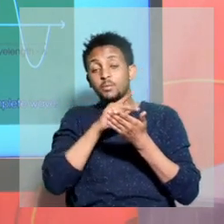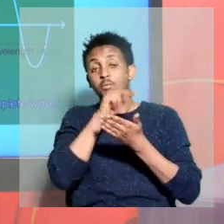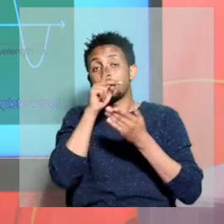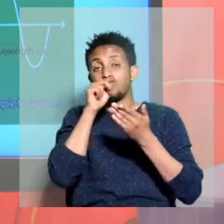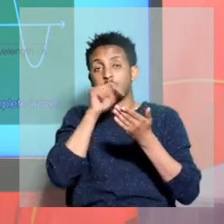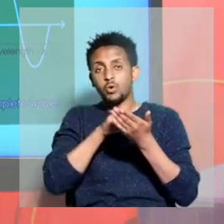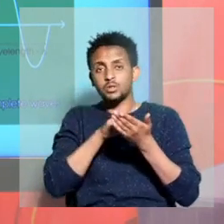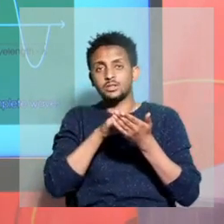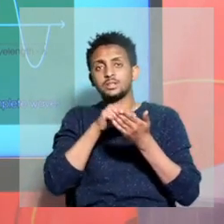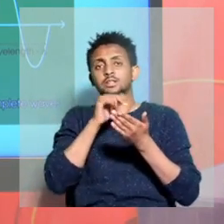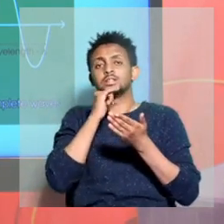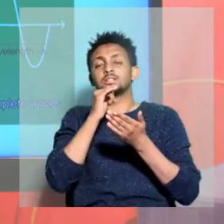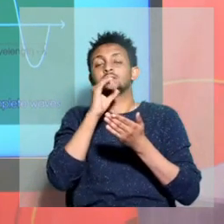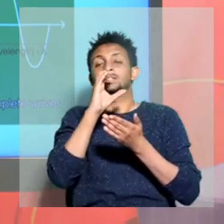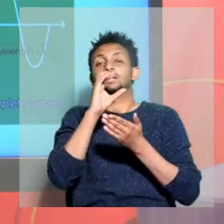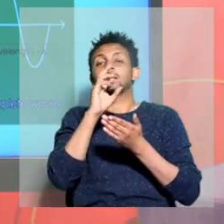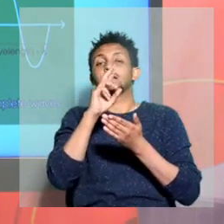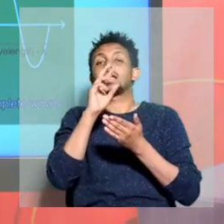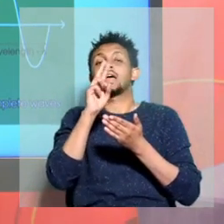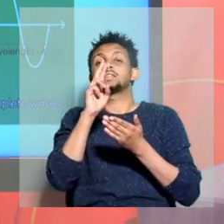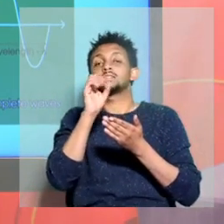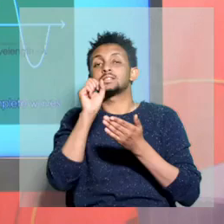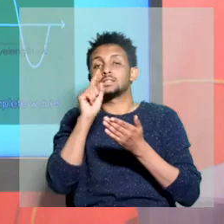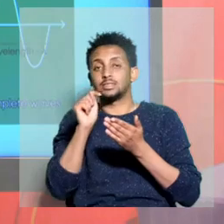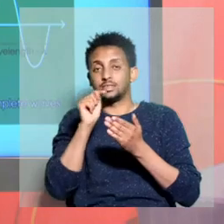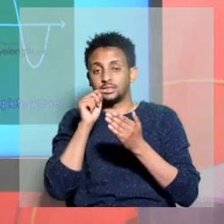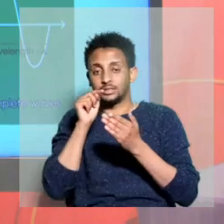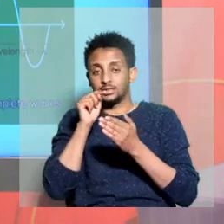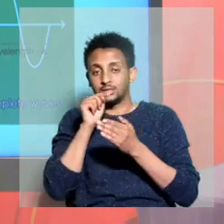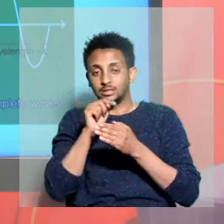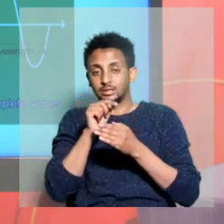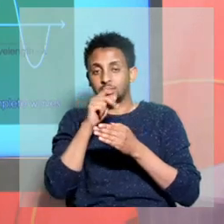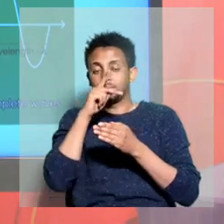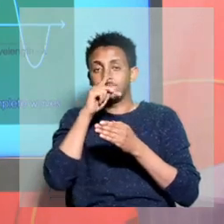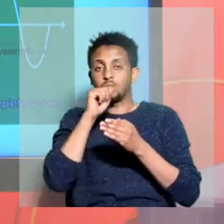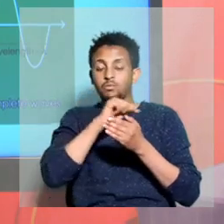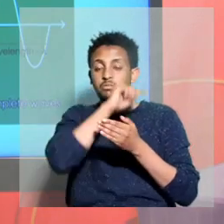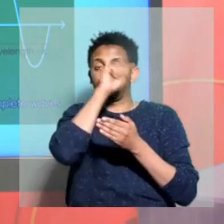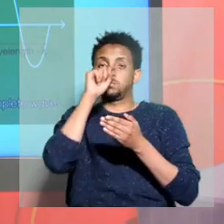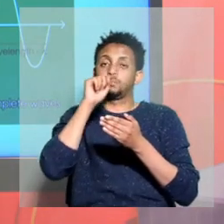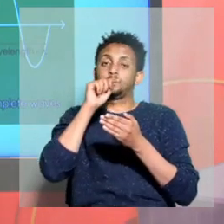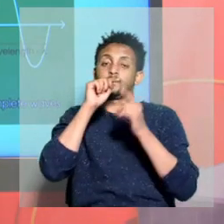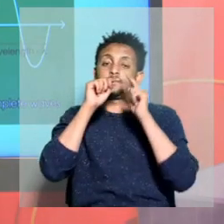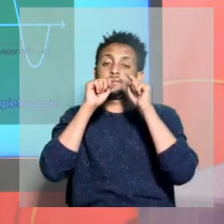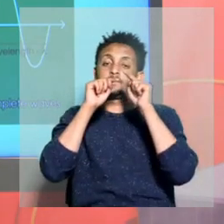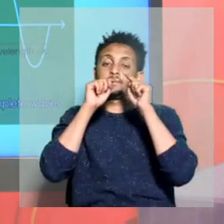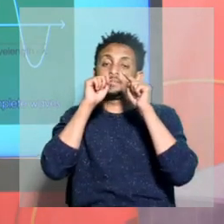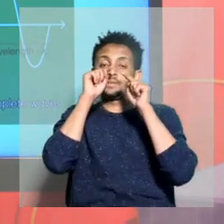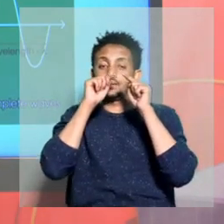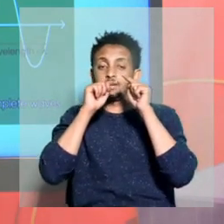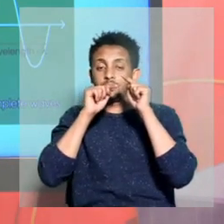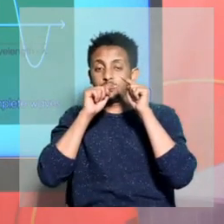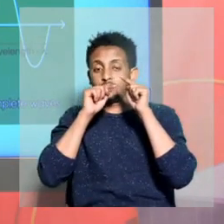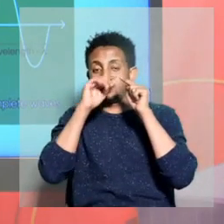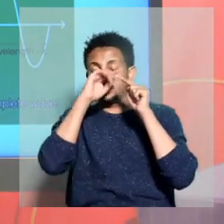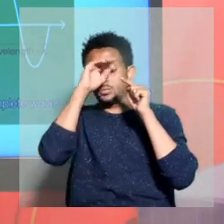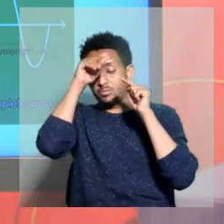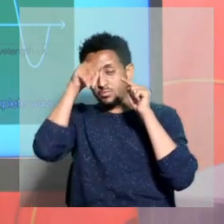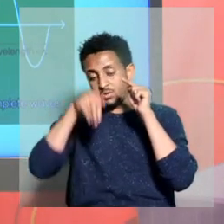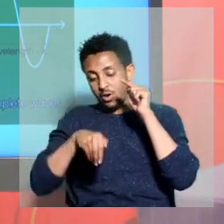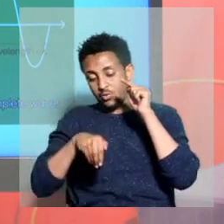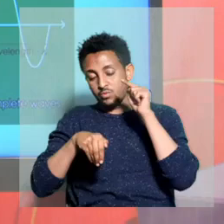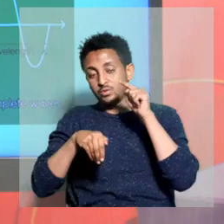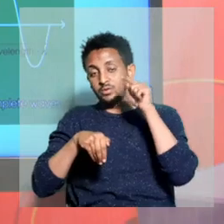waves is known to be crest. We call it to be crest or peak value. And there are points in which they are